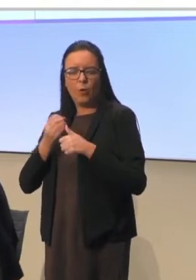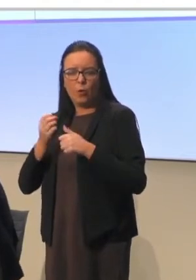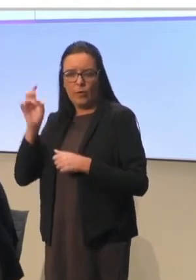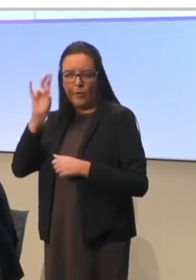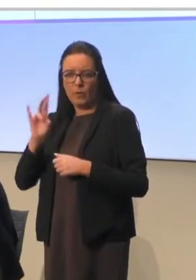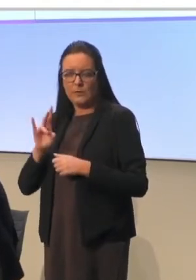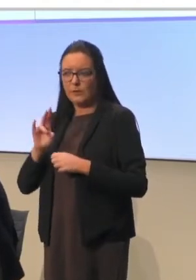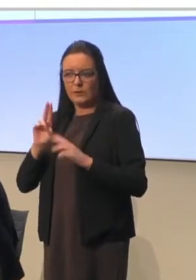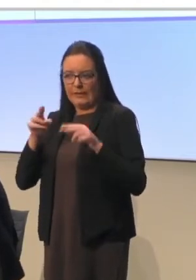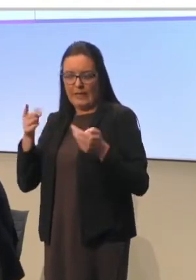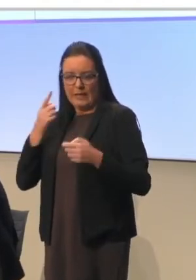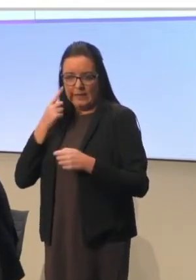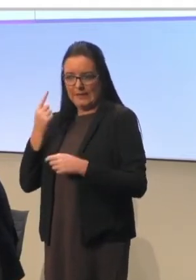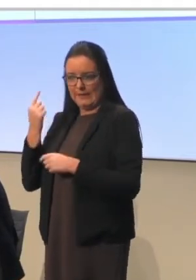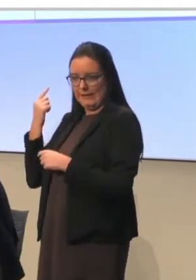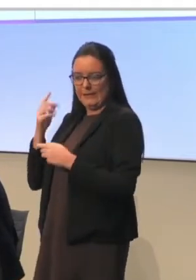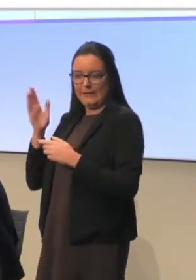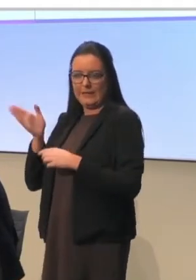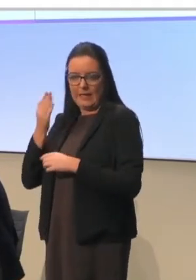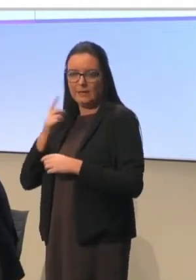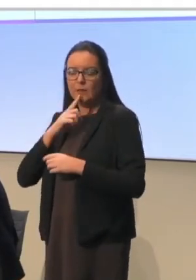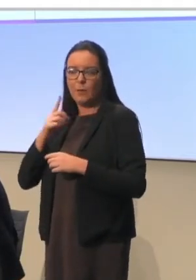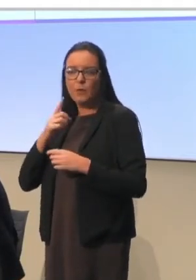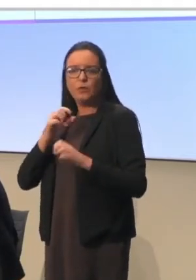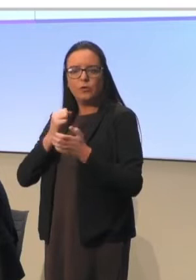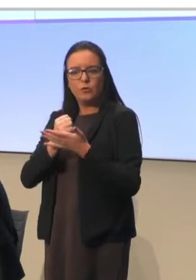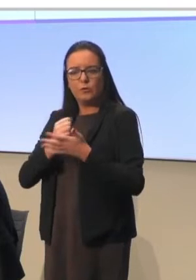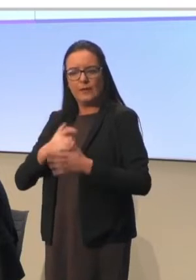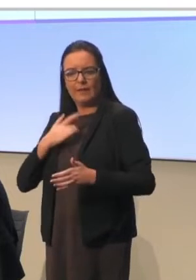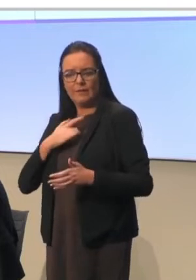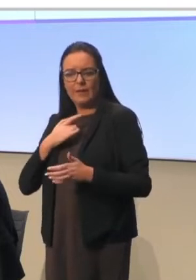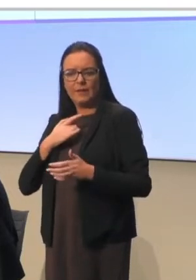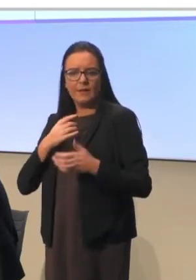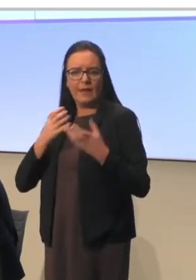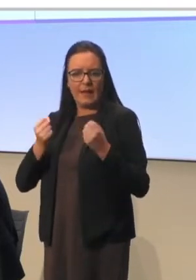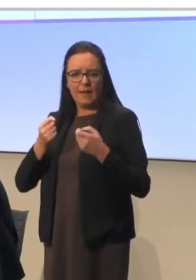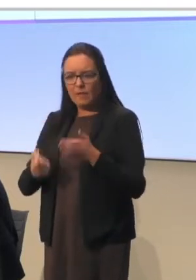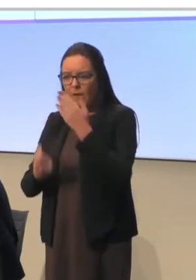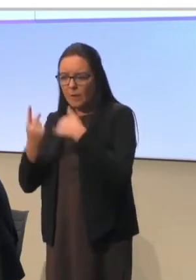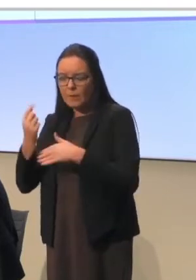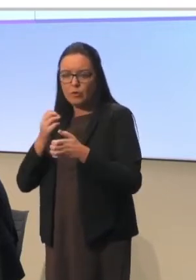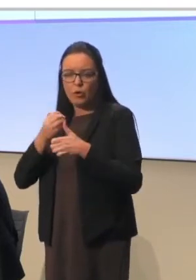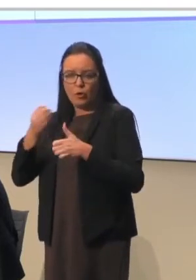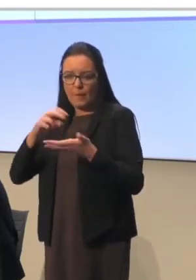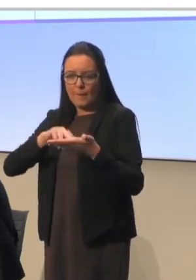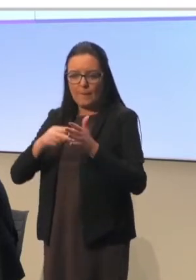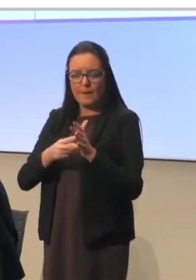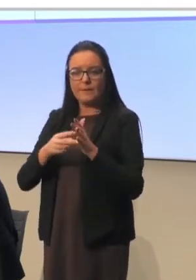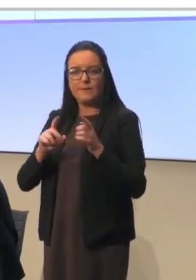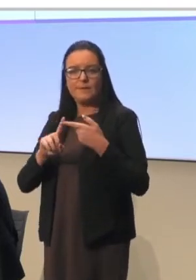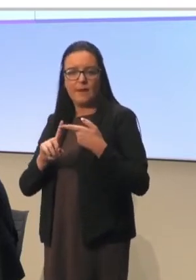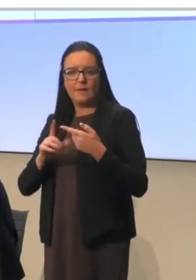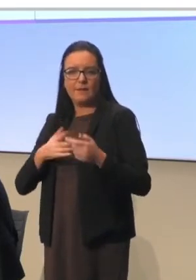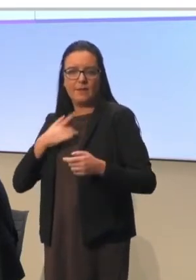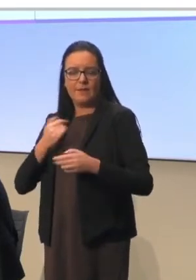include on this slide around students feeling that other people their age have similar plans and opportunities to them. And again, feeling